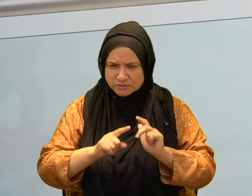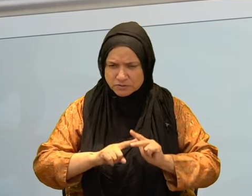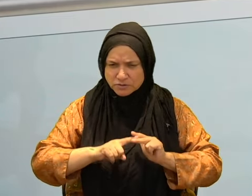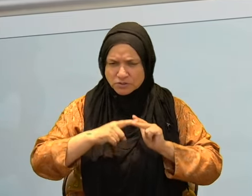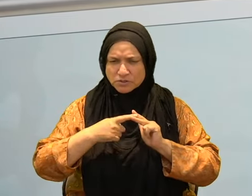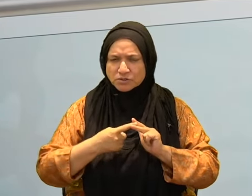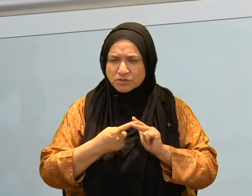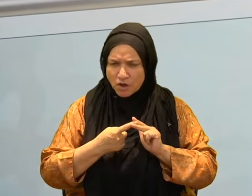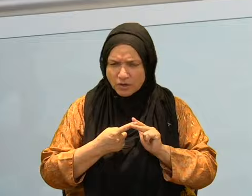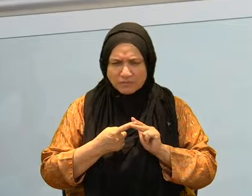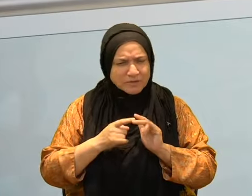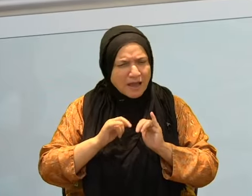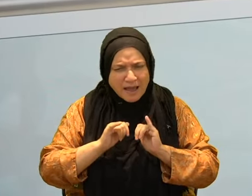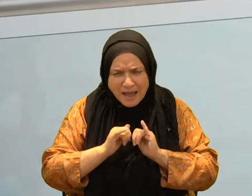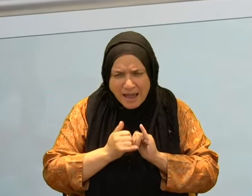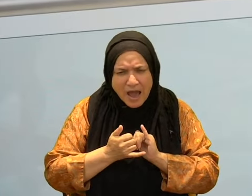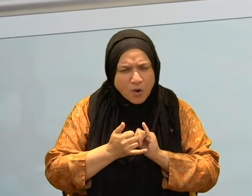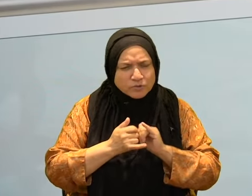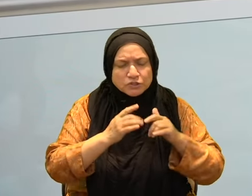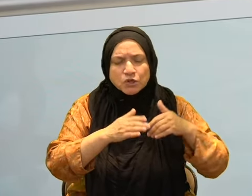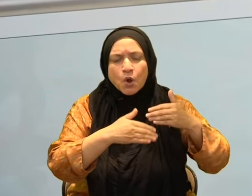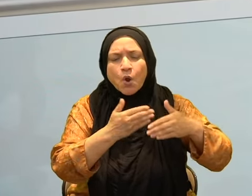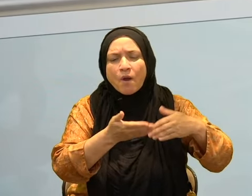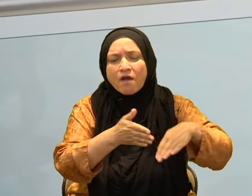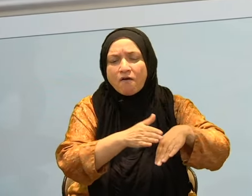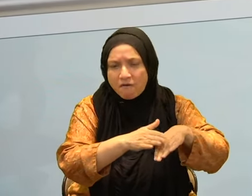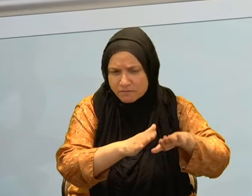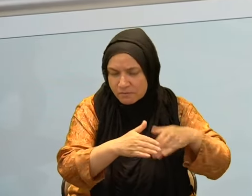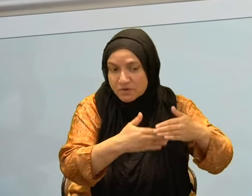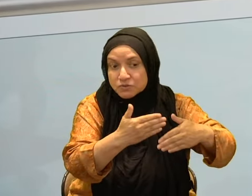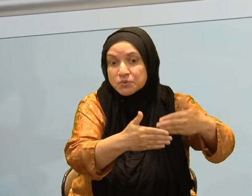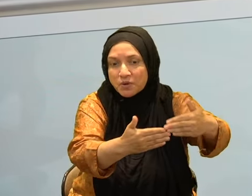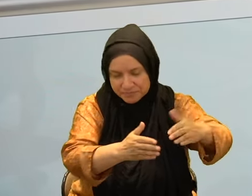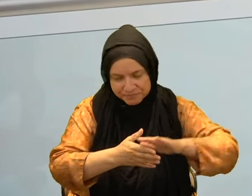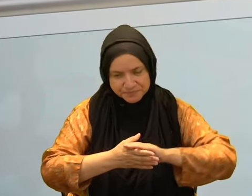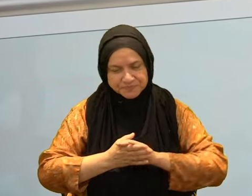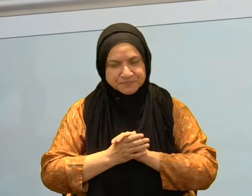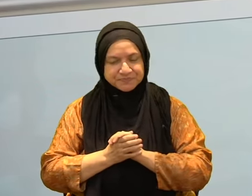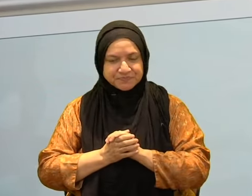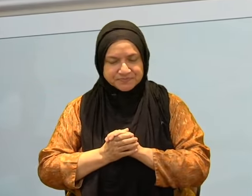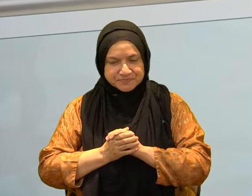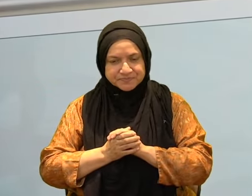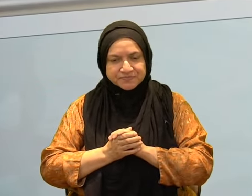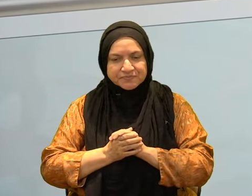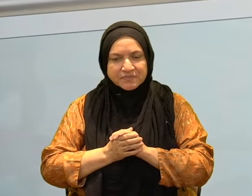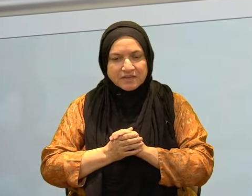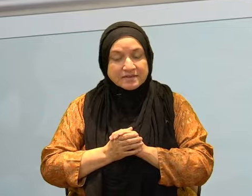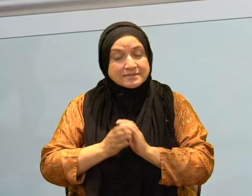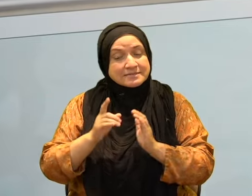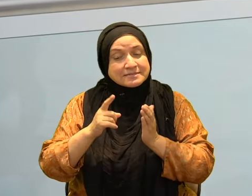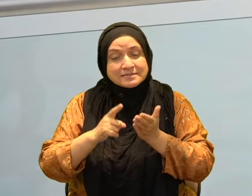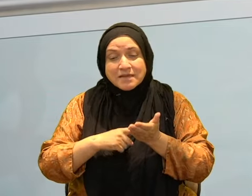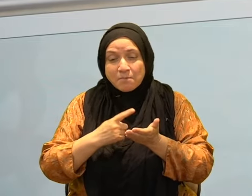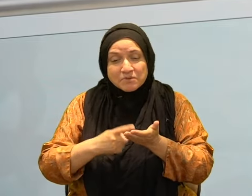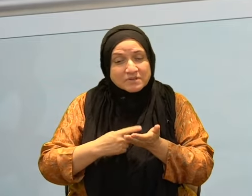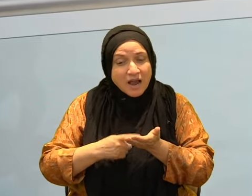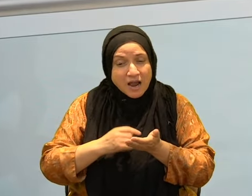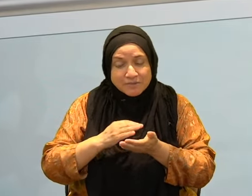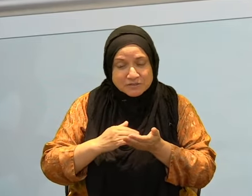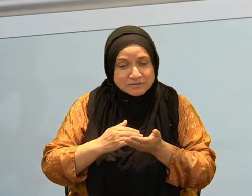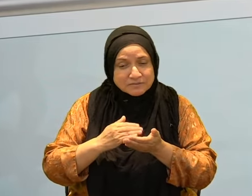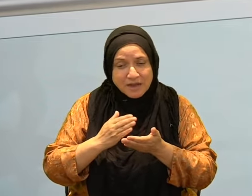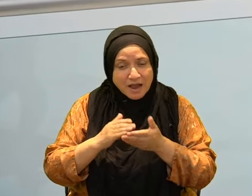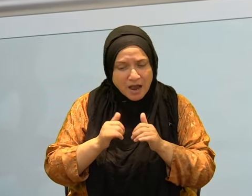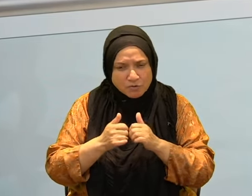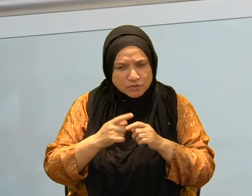community, we don't think about the how it started part, we just see the how it's going, and then we mock that part, and we try